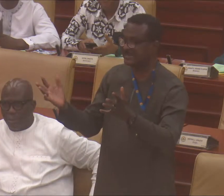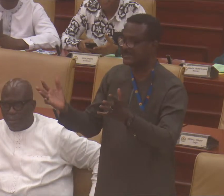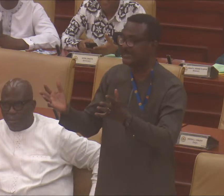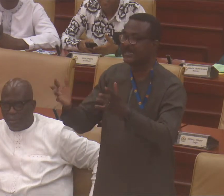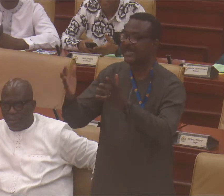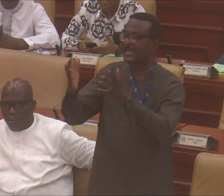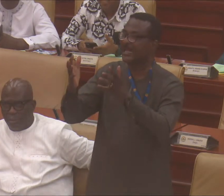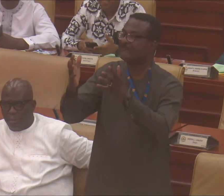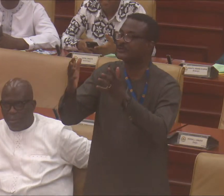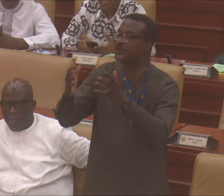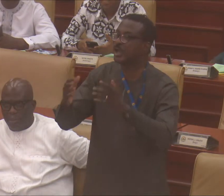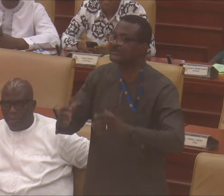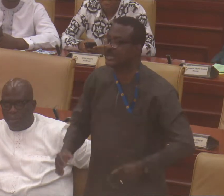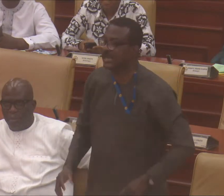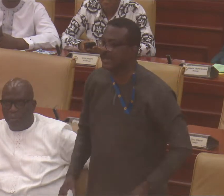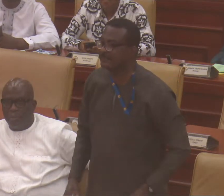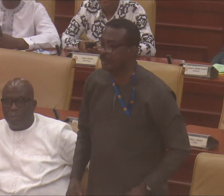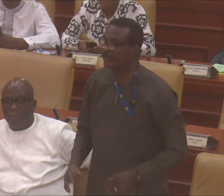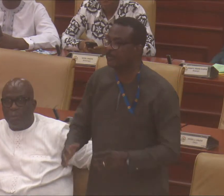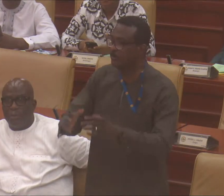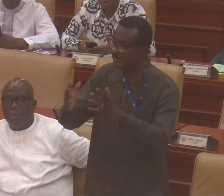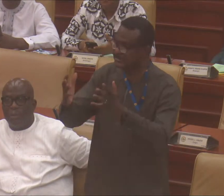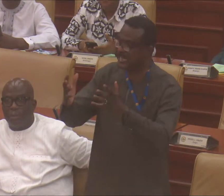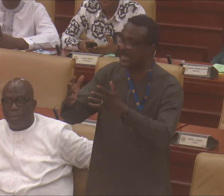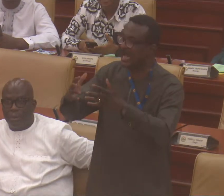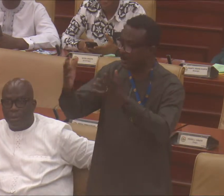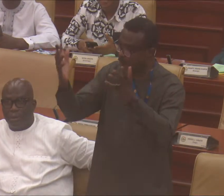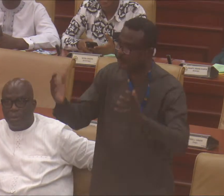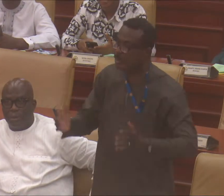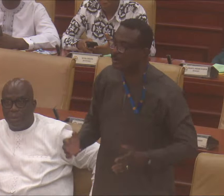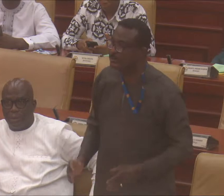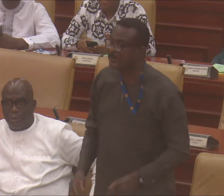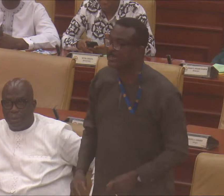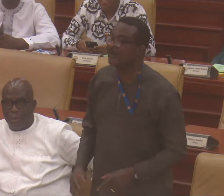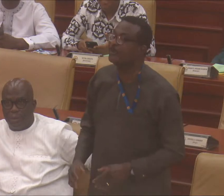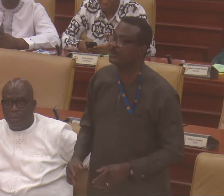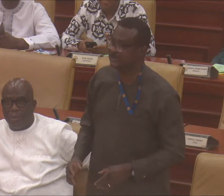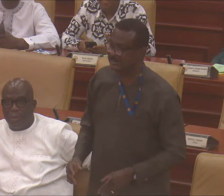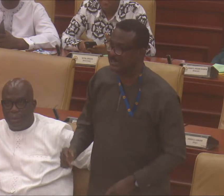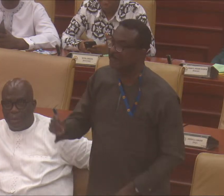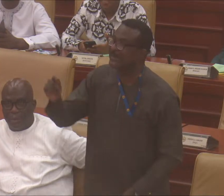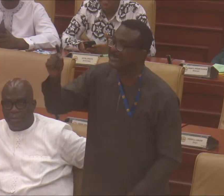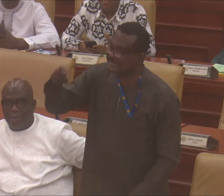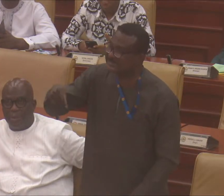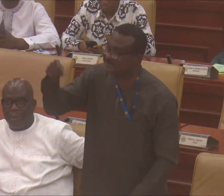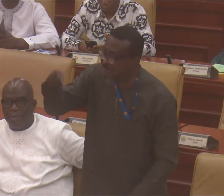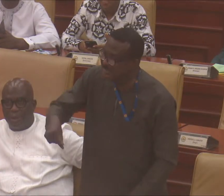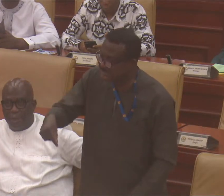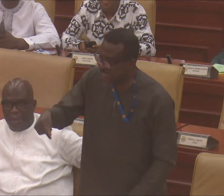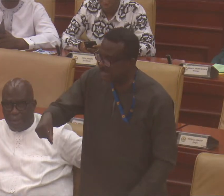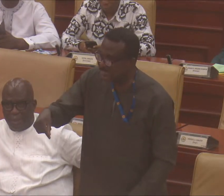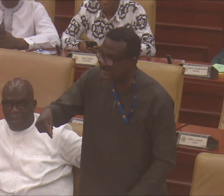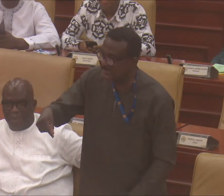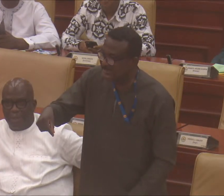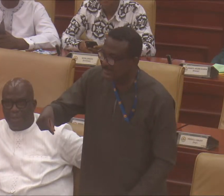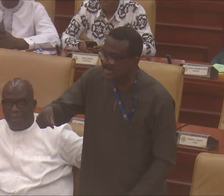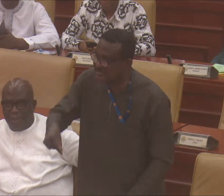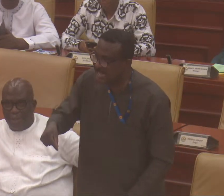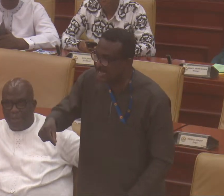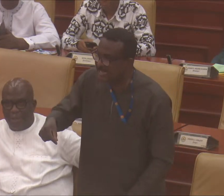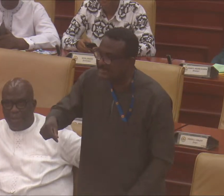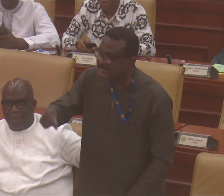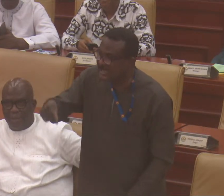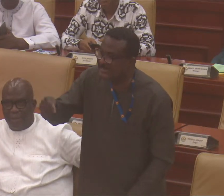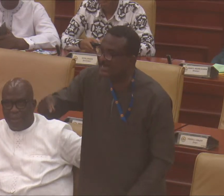that if it's not the honorable minister, I withdraw and apologize. But a certain minister